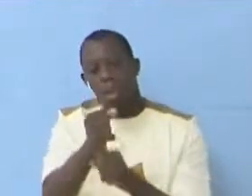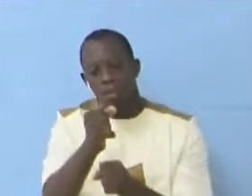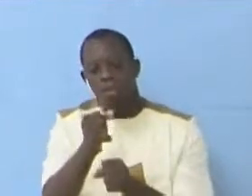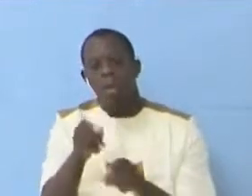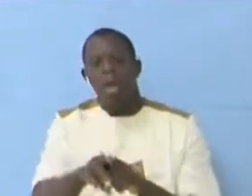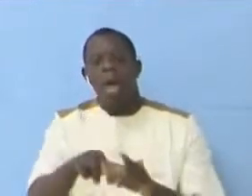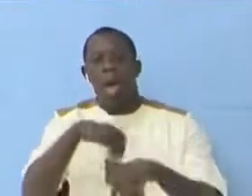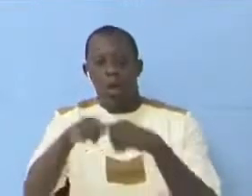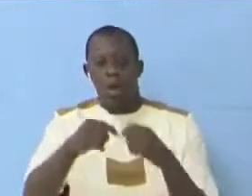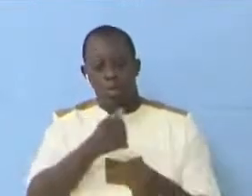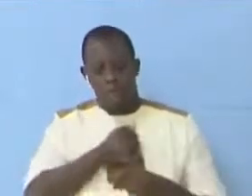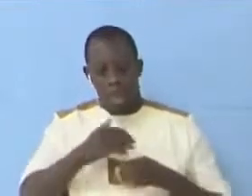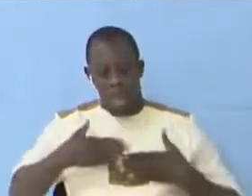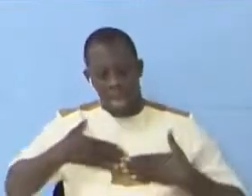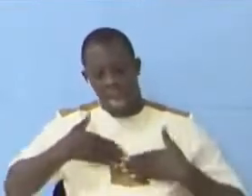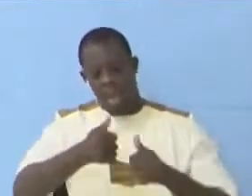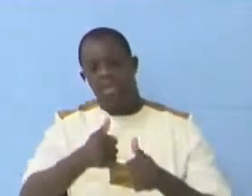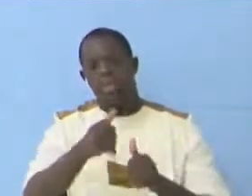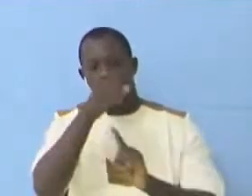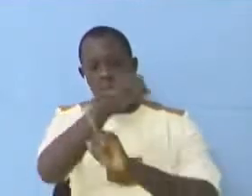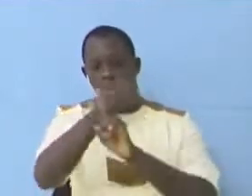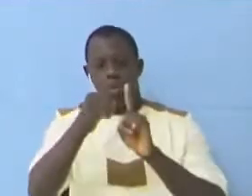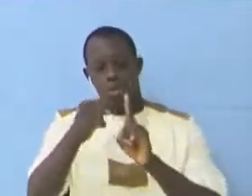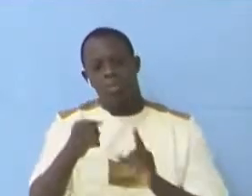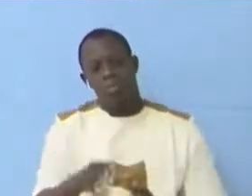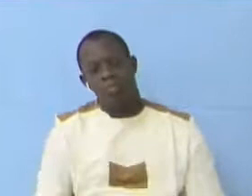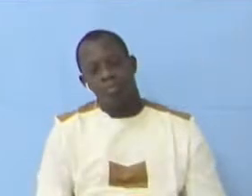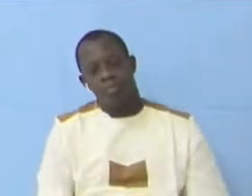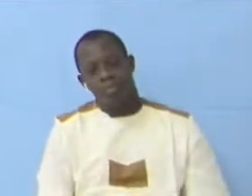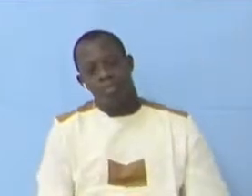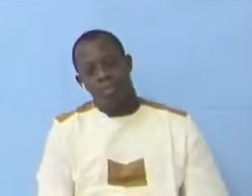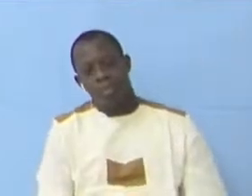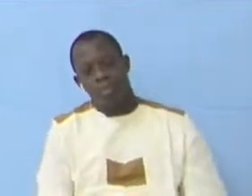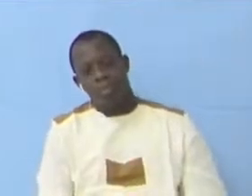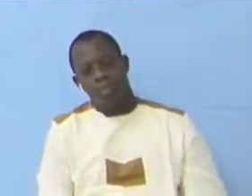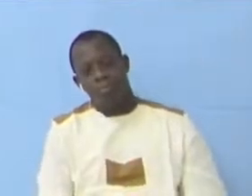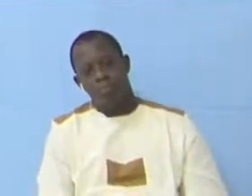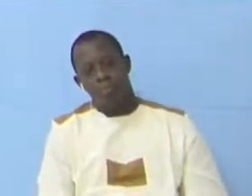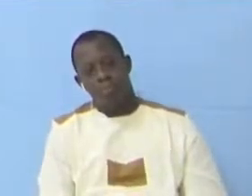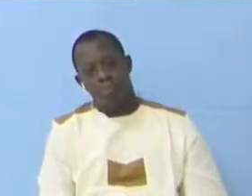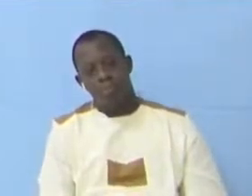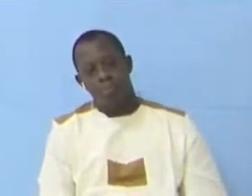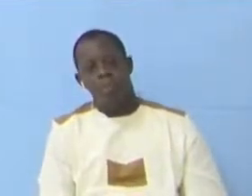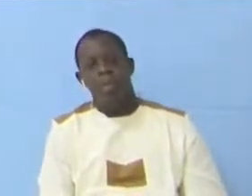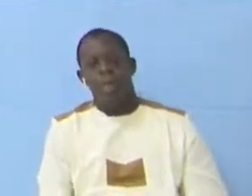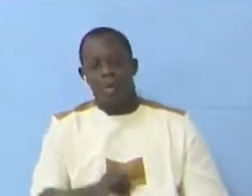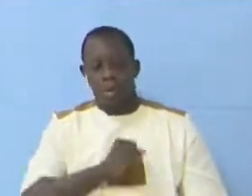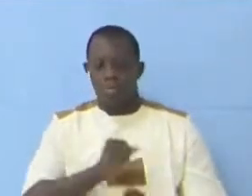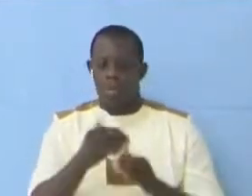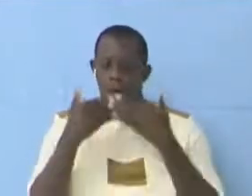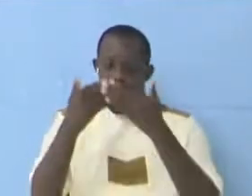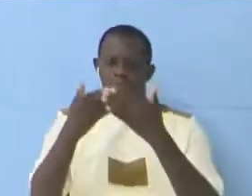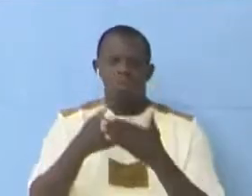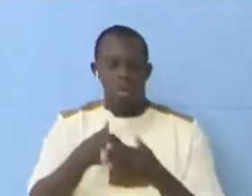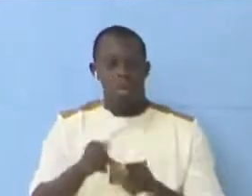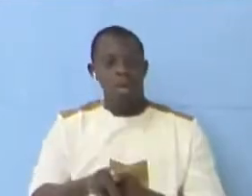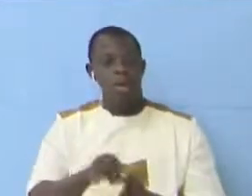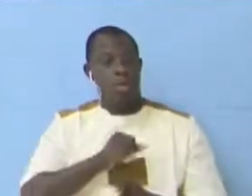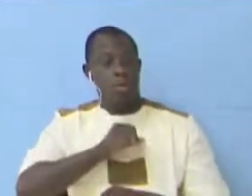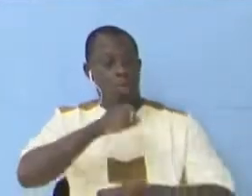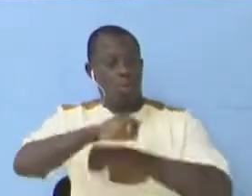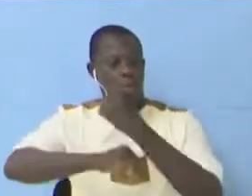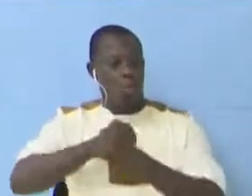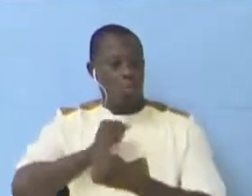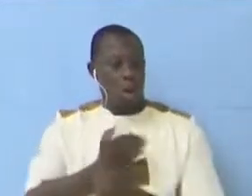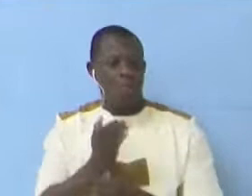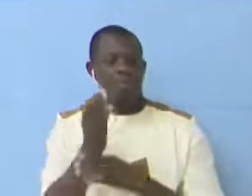my health situation. ci laa ko waxoon ne ko sax de dama feebar te bëggoon ndimbal lu aju ci suma wàlli wér-gu-yaram. He told me that his wife is a doctor, that